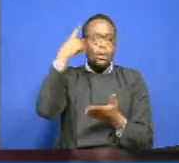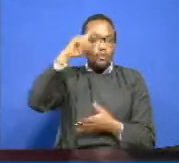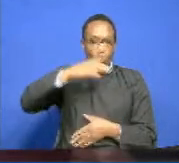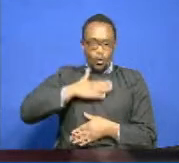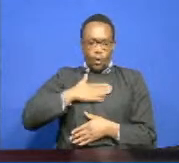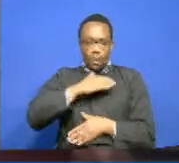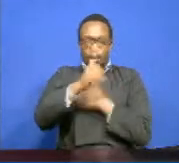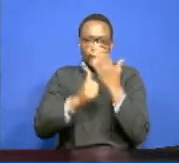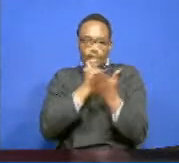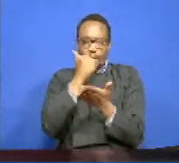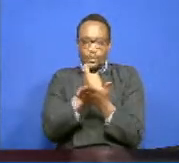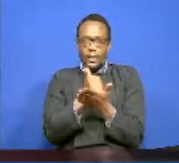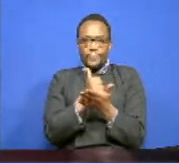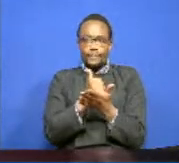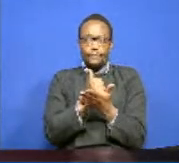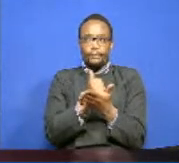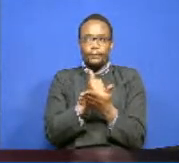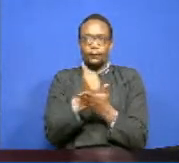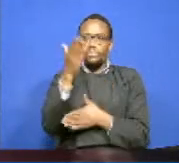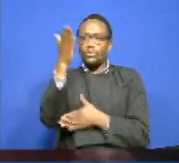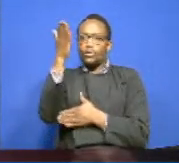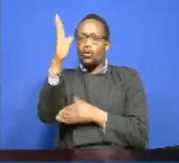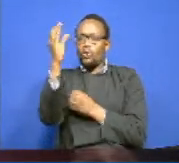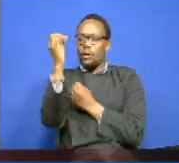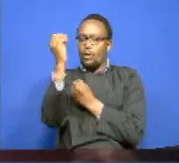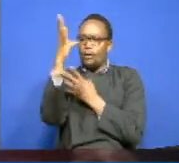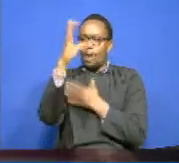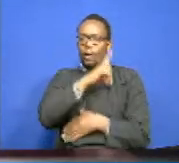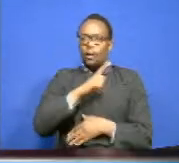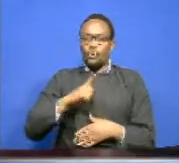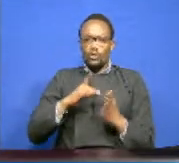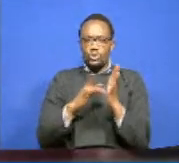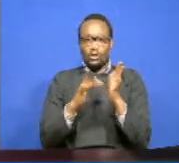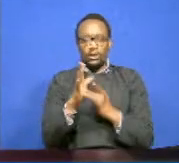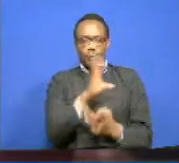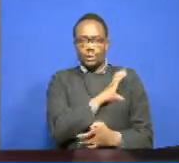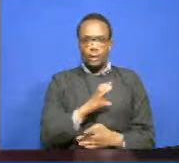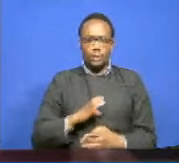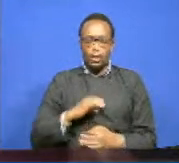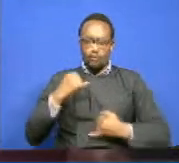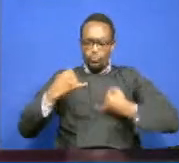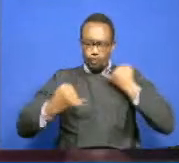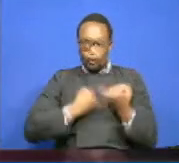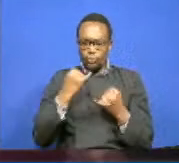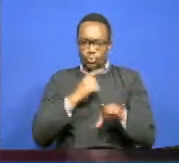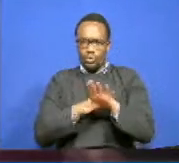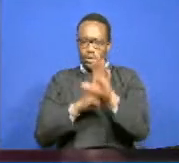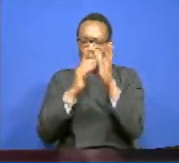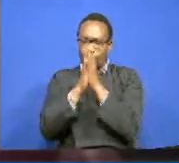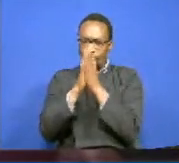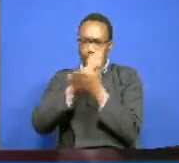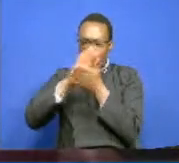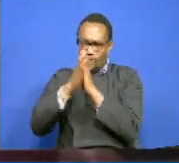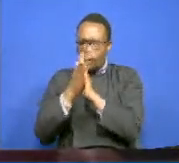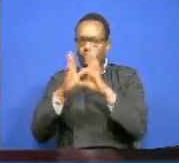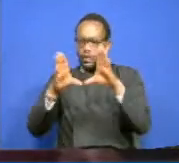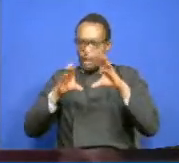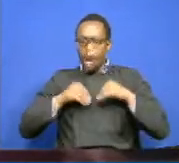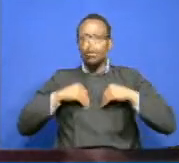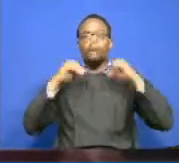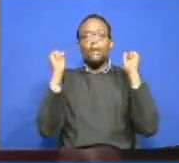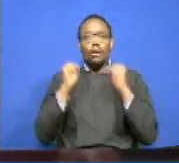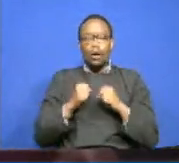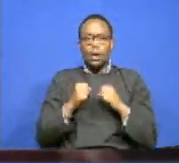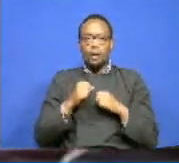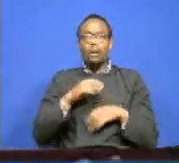Amen. The God and Father of our Lord Jesus Christ rejoices at repentance and declares his acceptance.